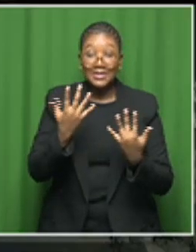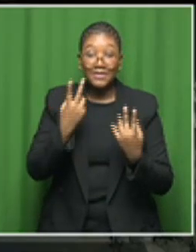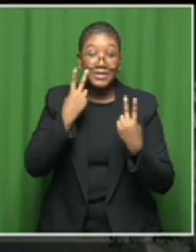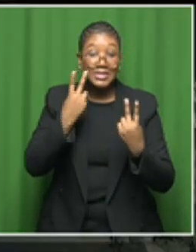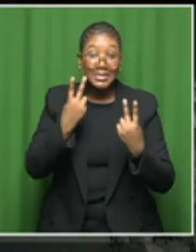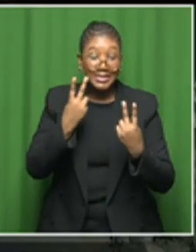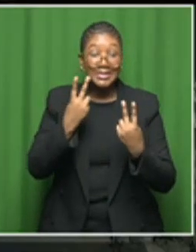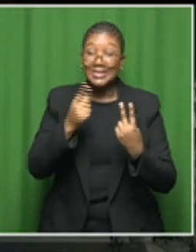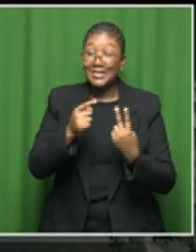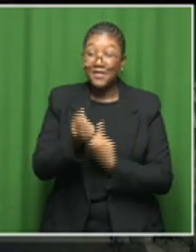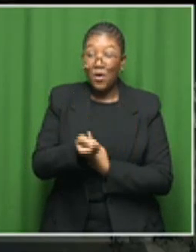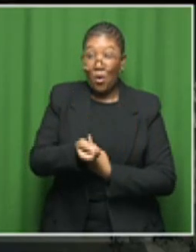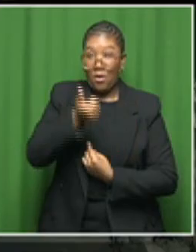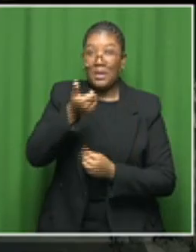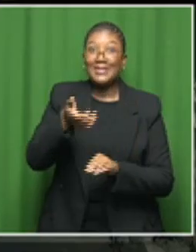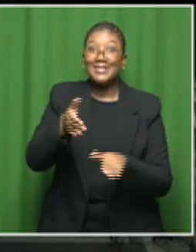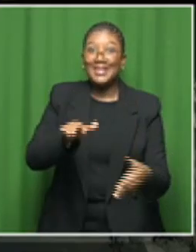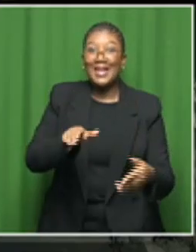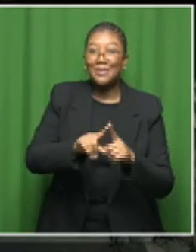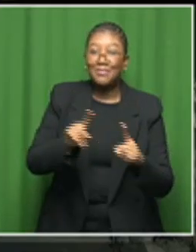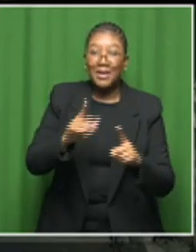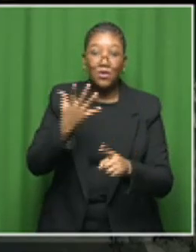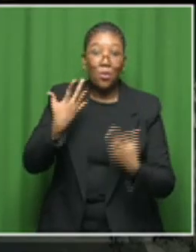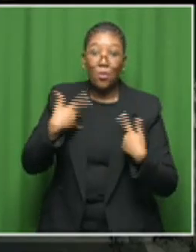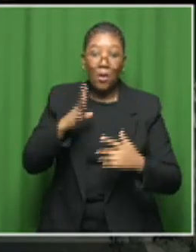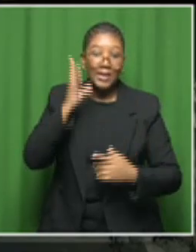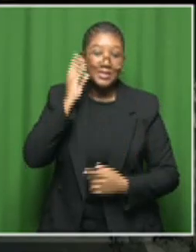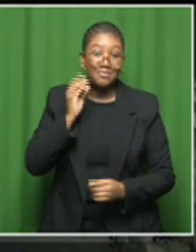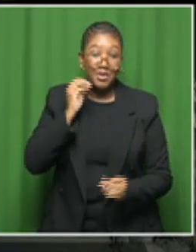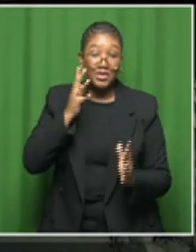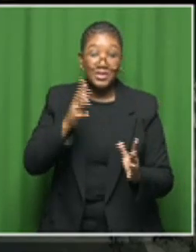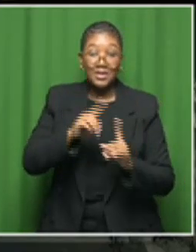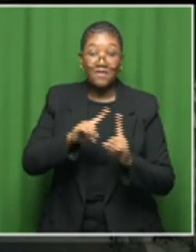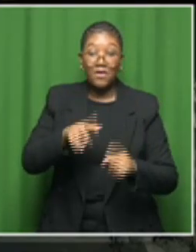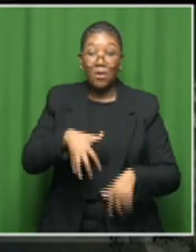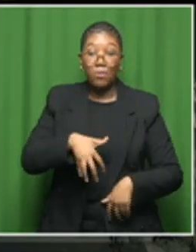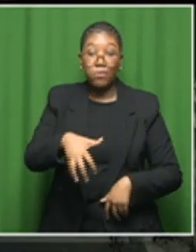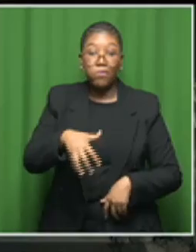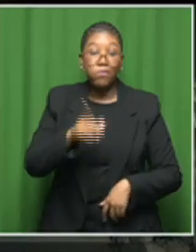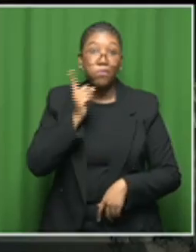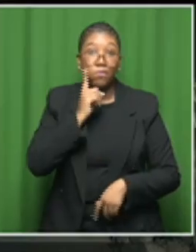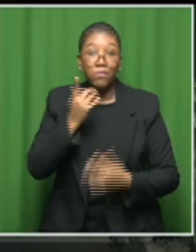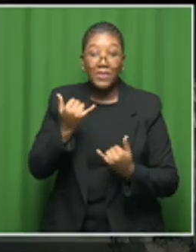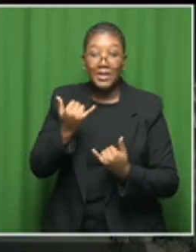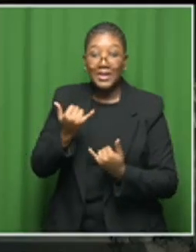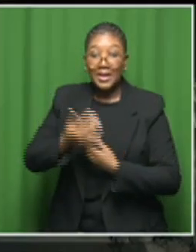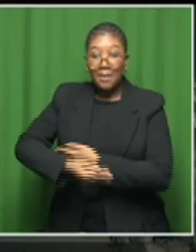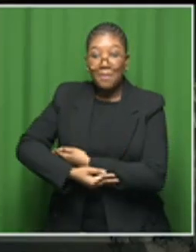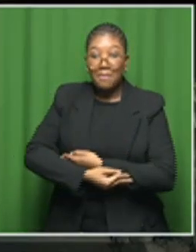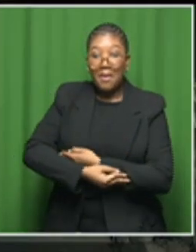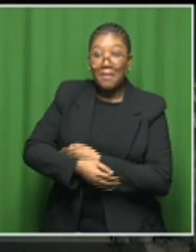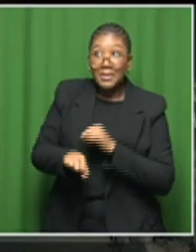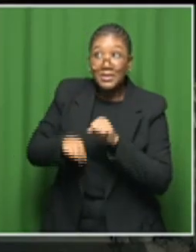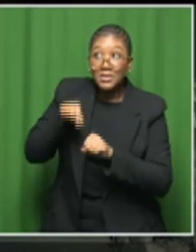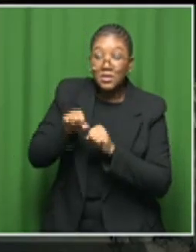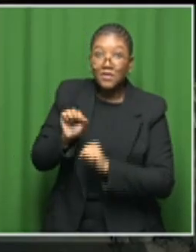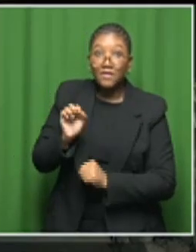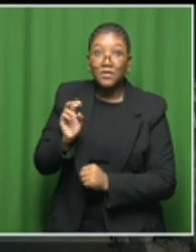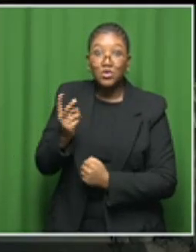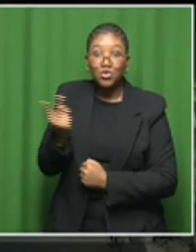many times that I don't want you to experience that. What's going to happen if, you have a child, a small child, it's only the two of you in the